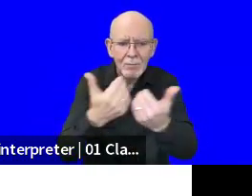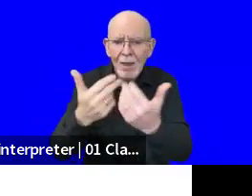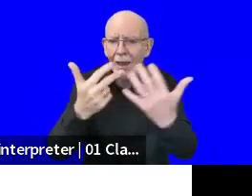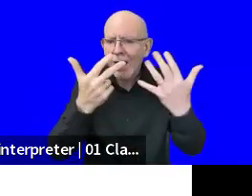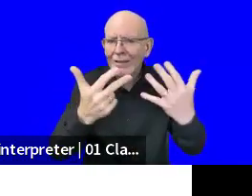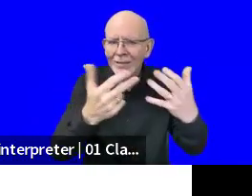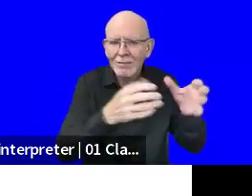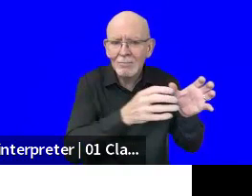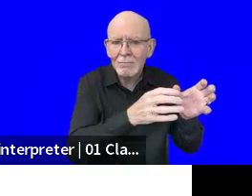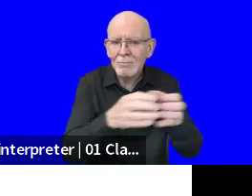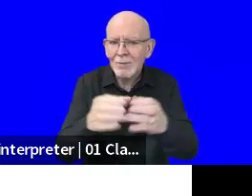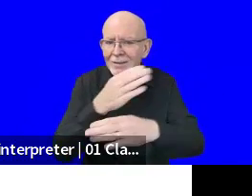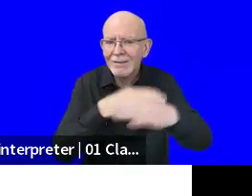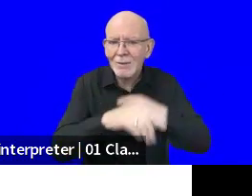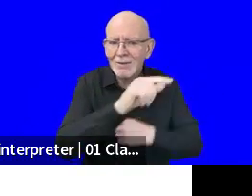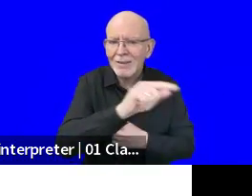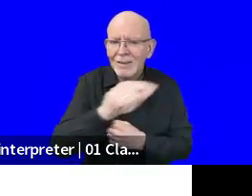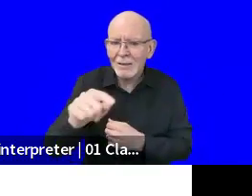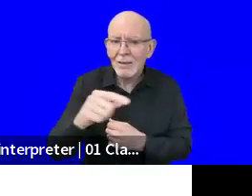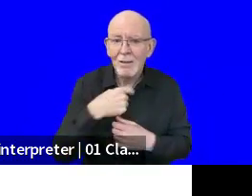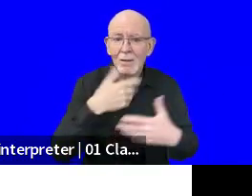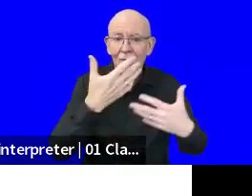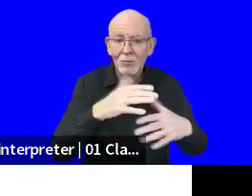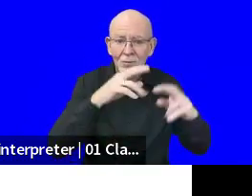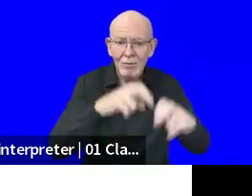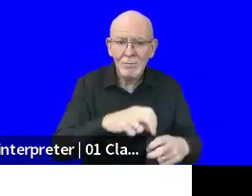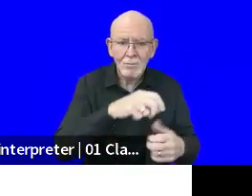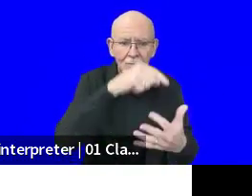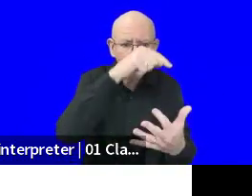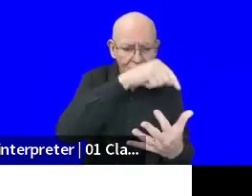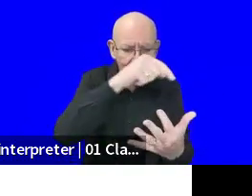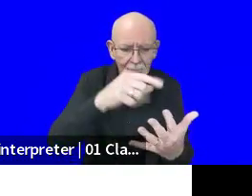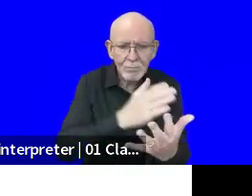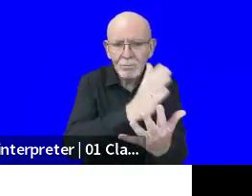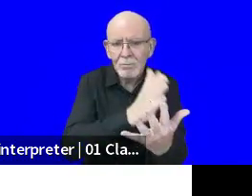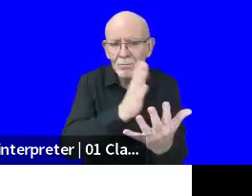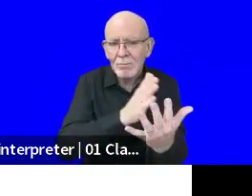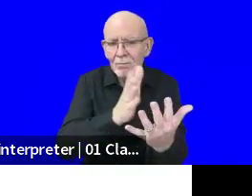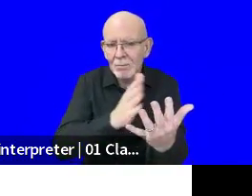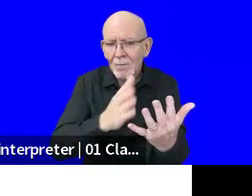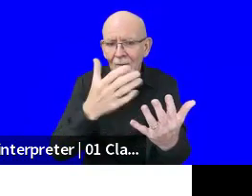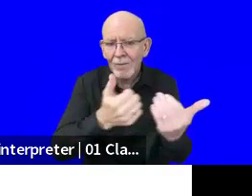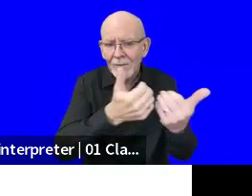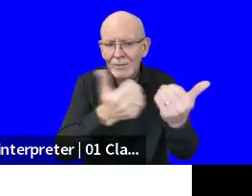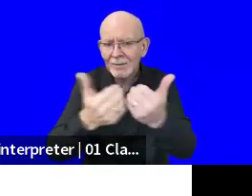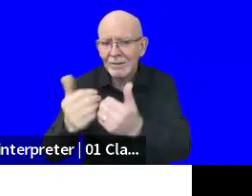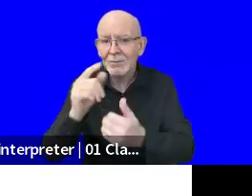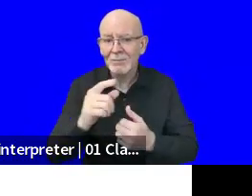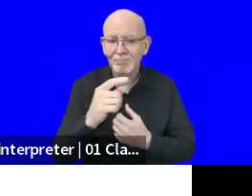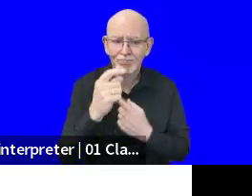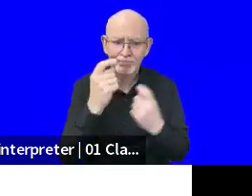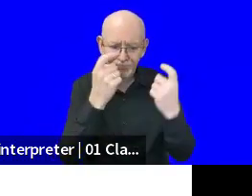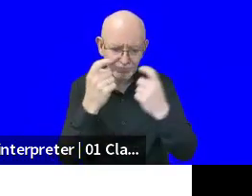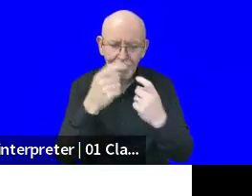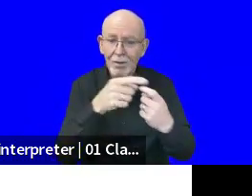separately. But consolidating the data of their needs really gave us a fruitful insight